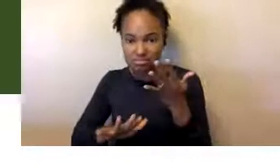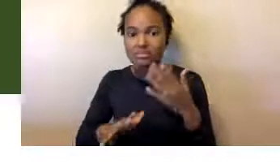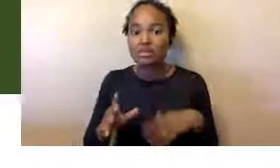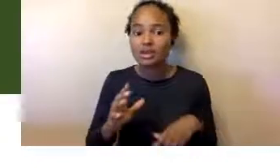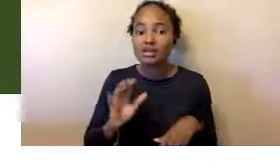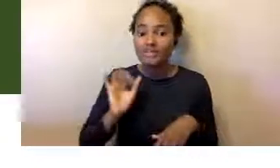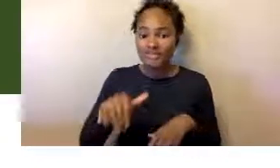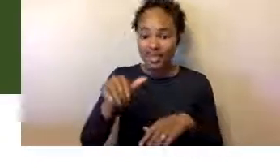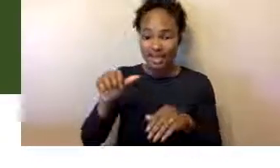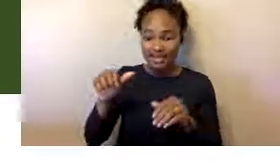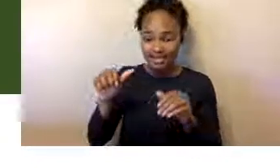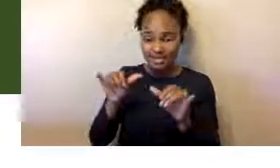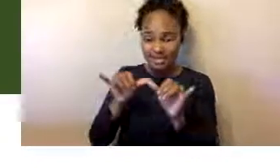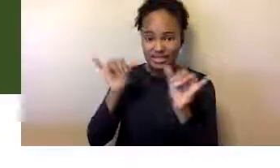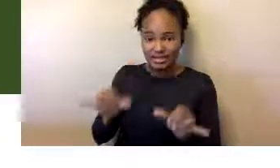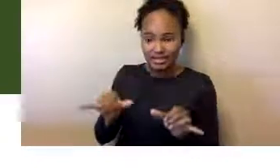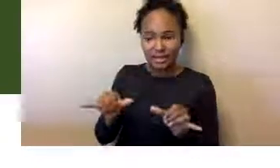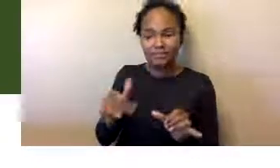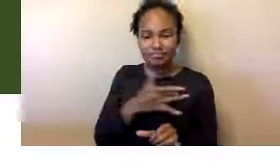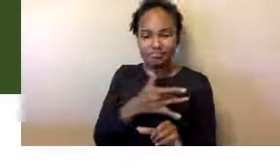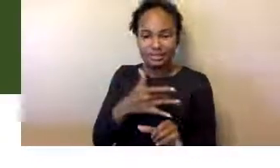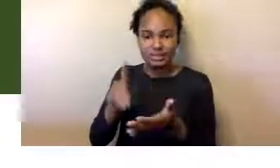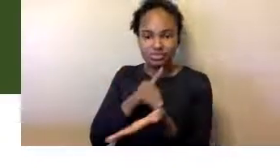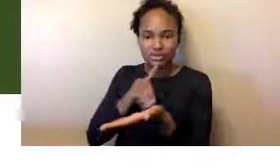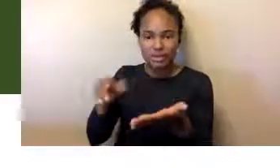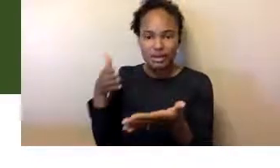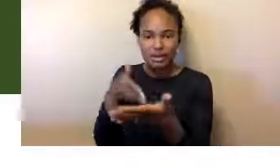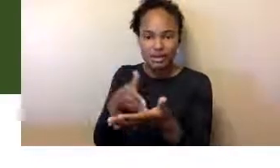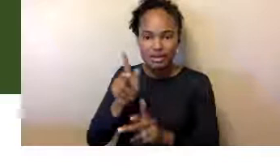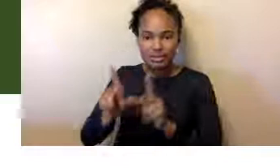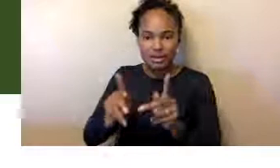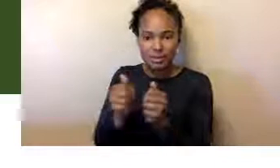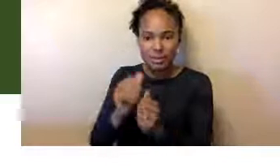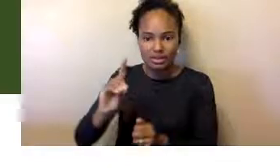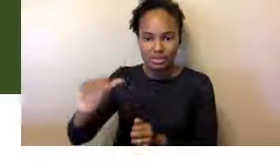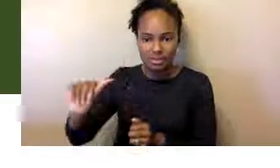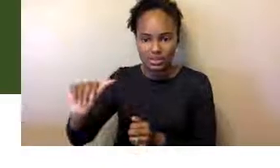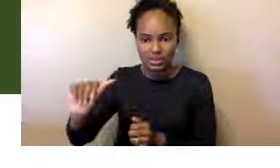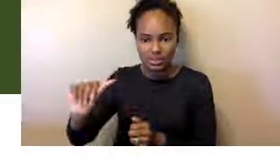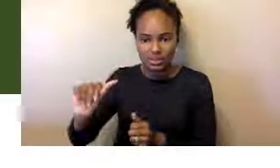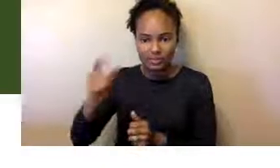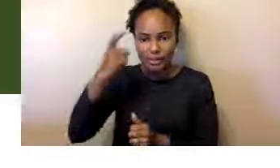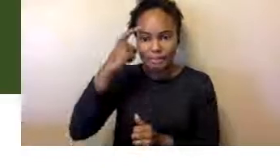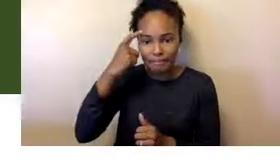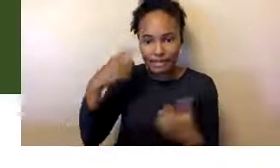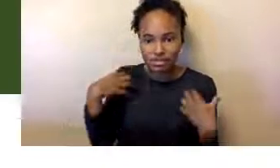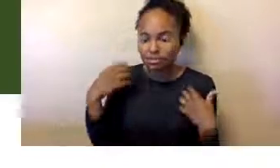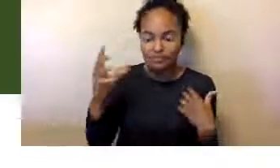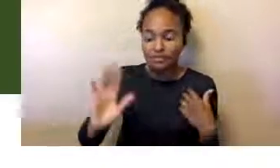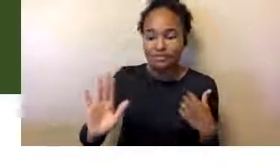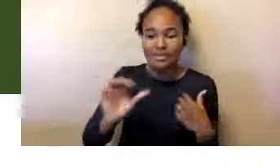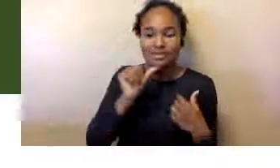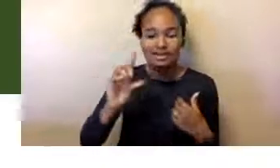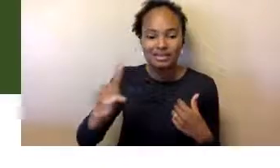of discriminating against people with mental illness, because again, it's a two-tiered system. People without disabilities and people